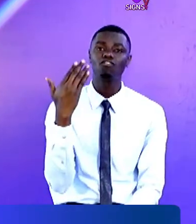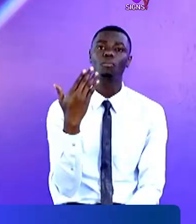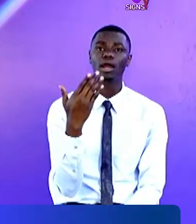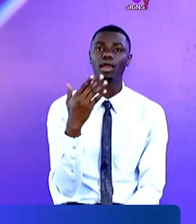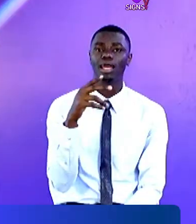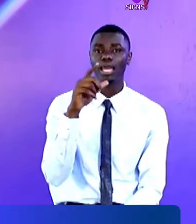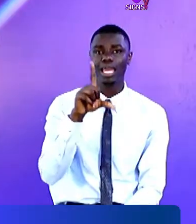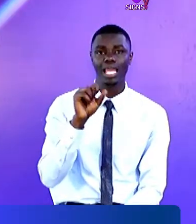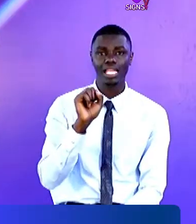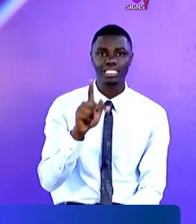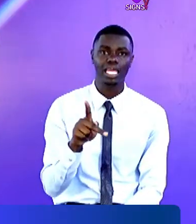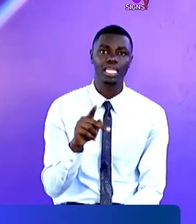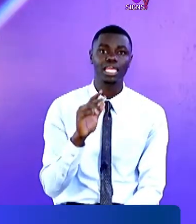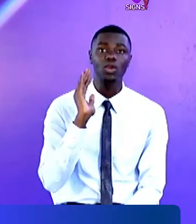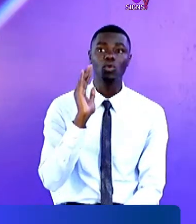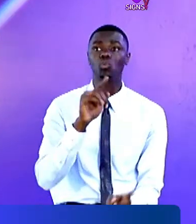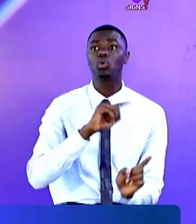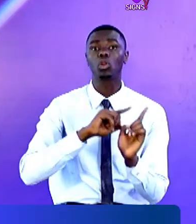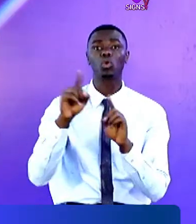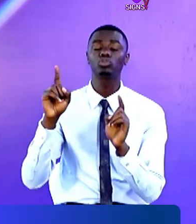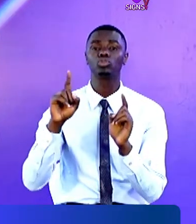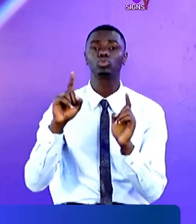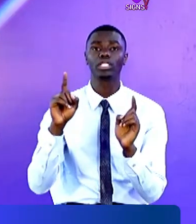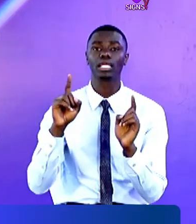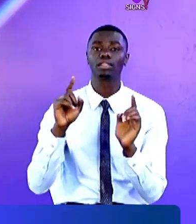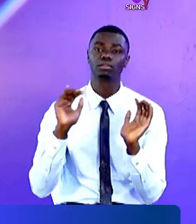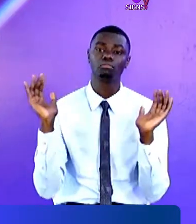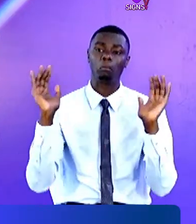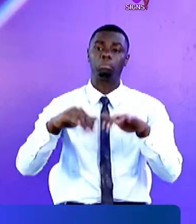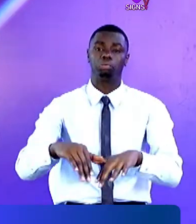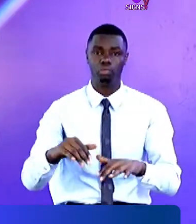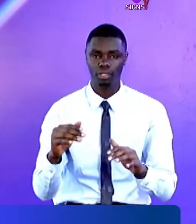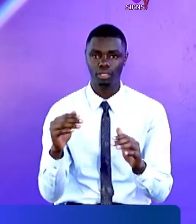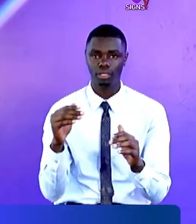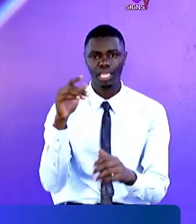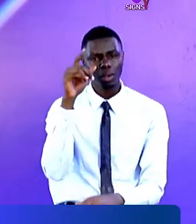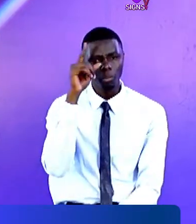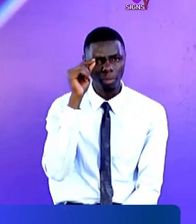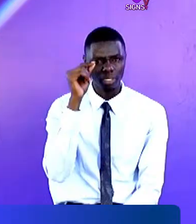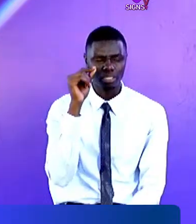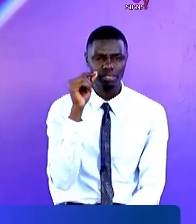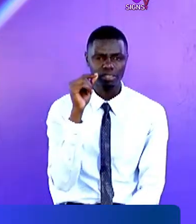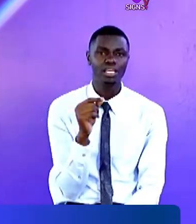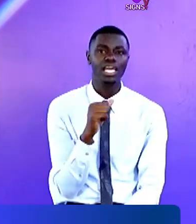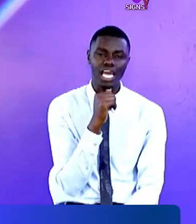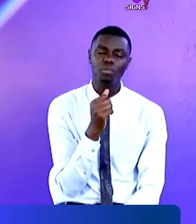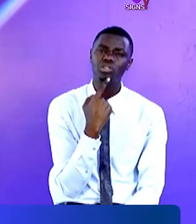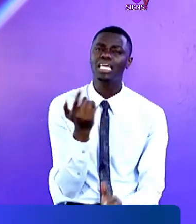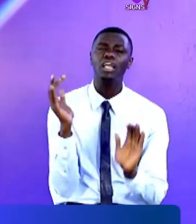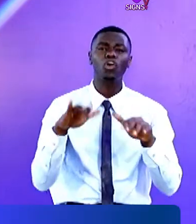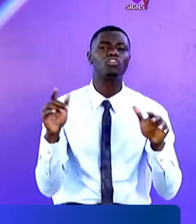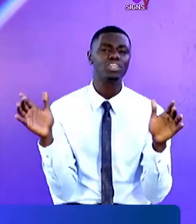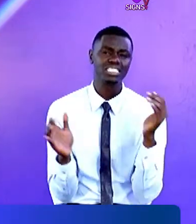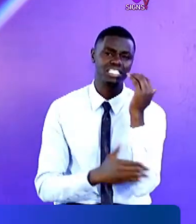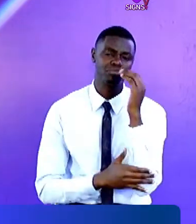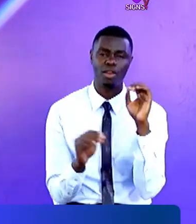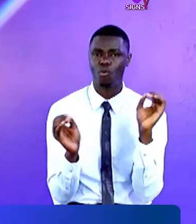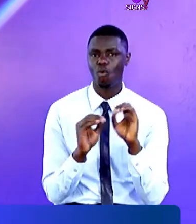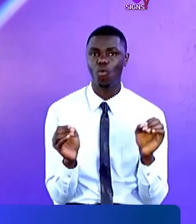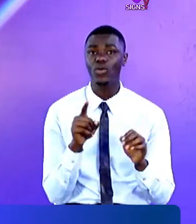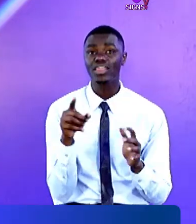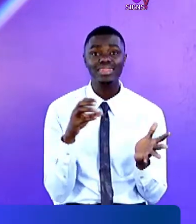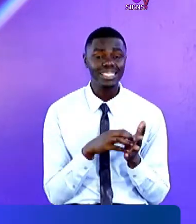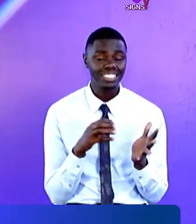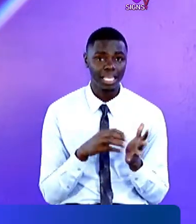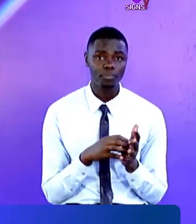president that he's going to attend a conference in Mombasa. I'm not saying a conference is a luxury. And in this same